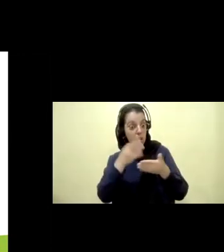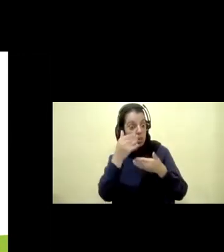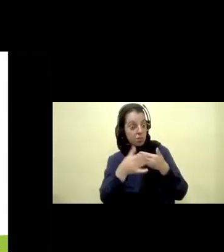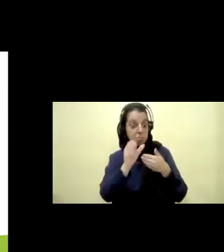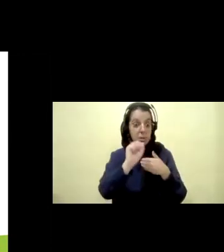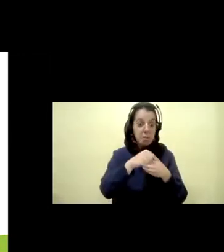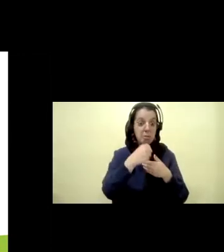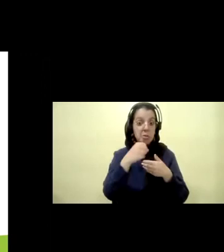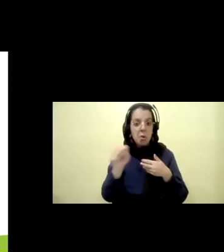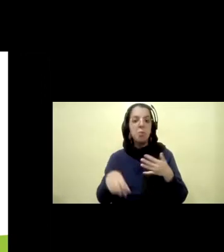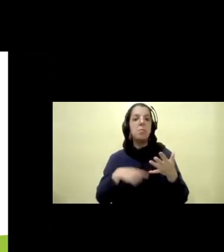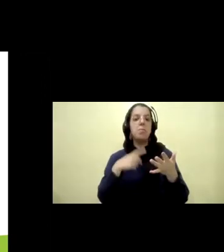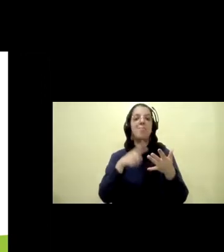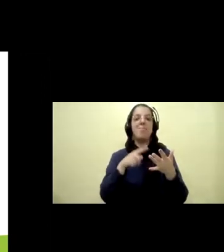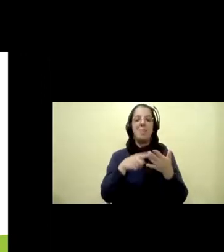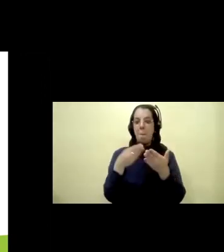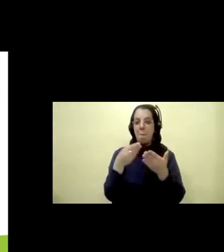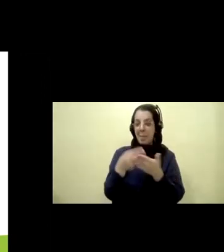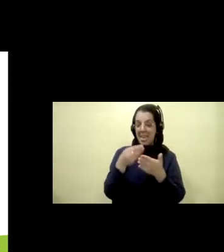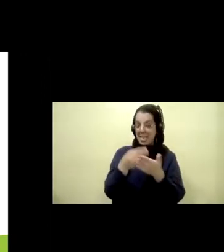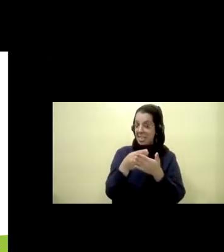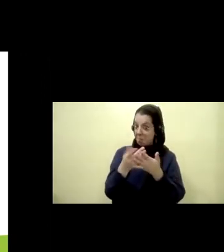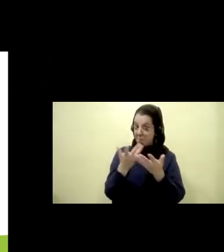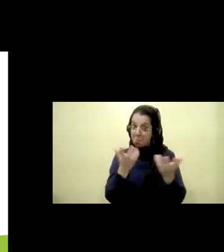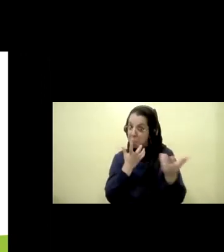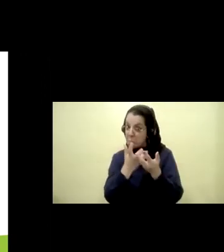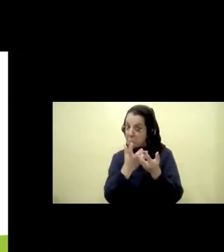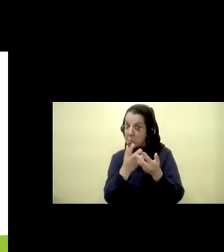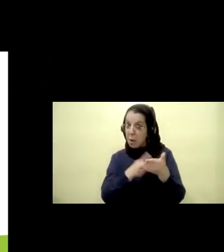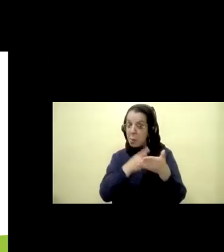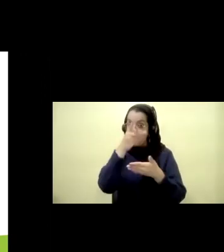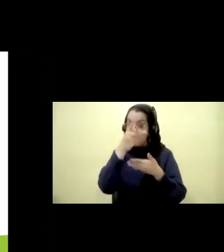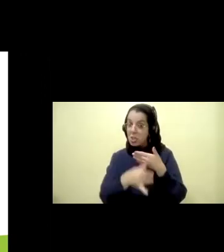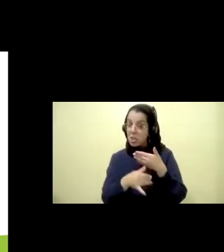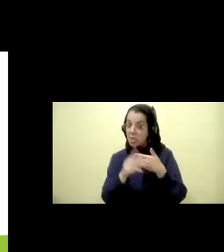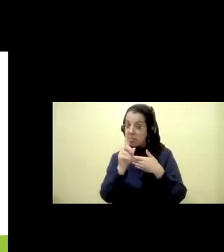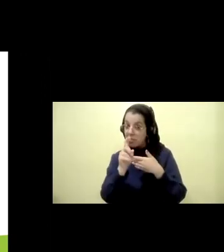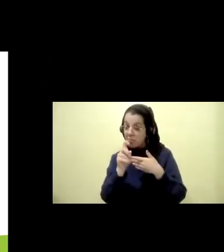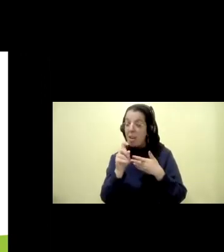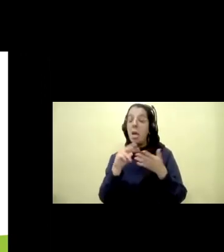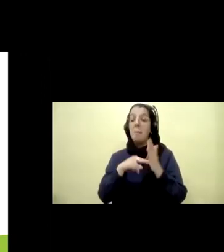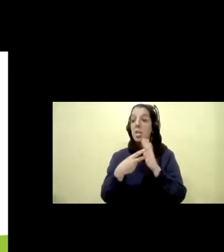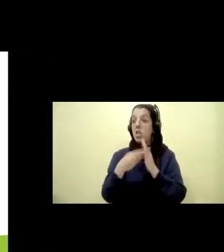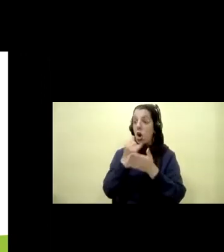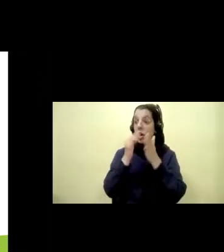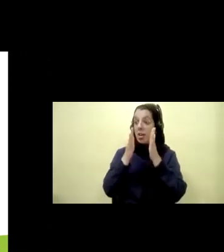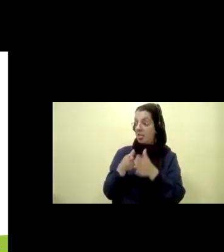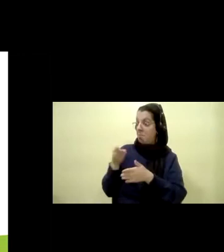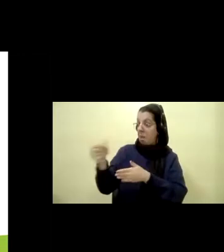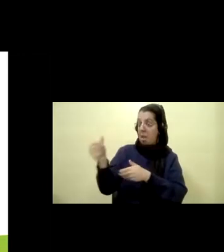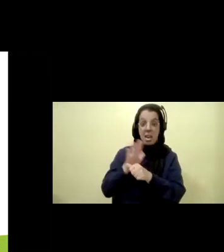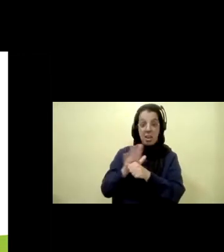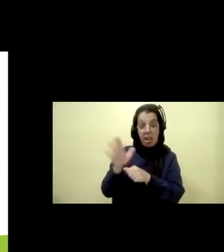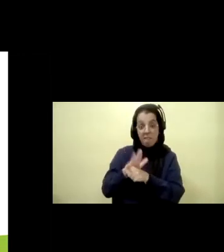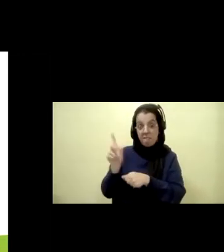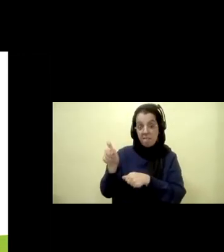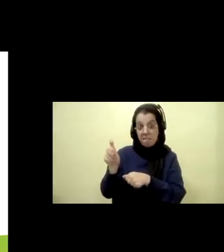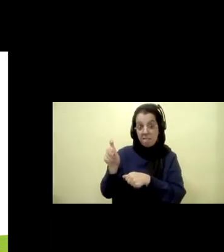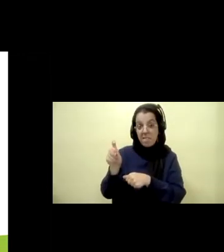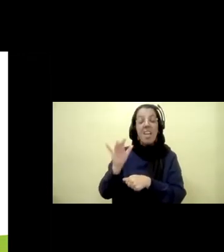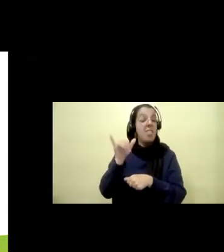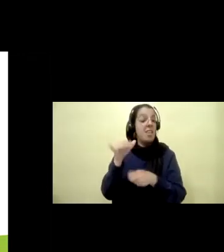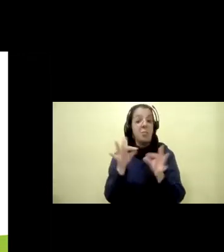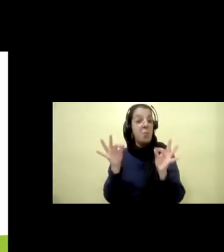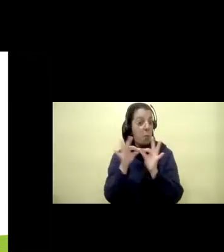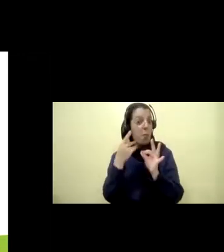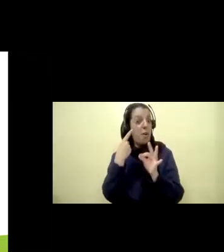financial viability of the project, which includes adequate payment of artist fees. That's really important for the grant review